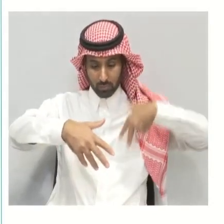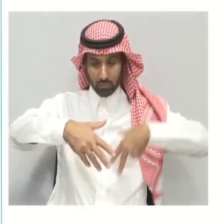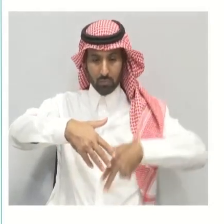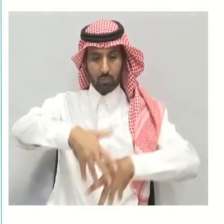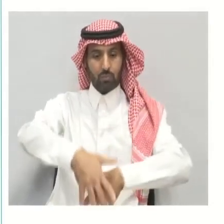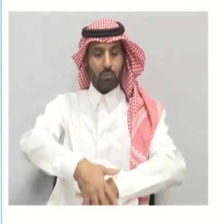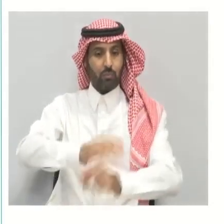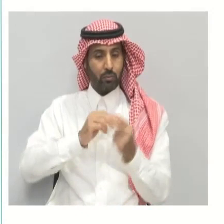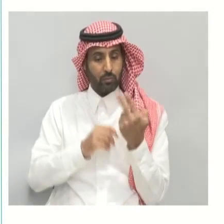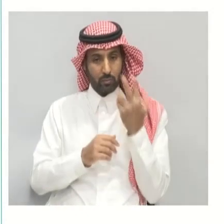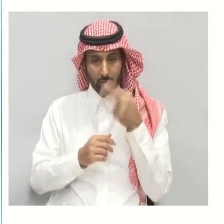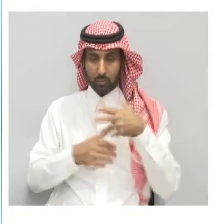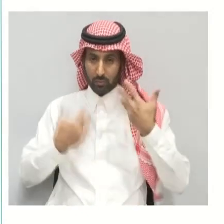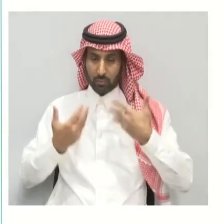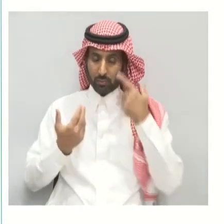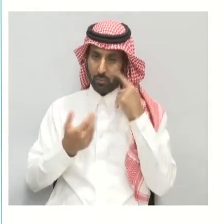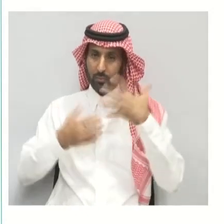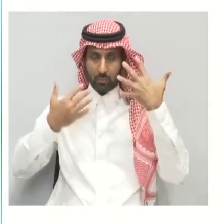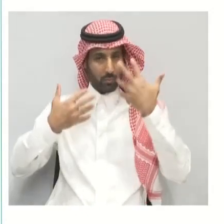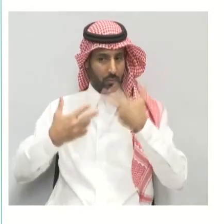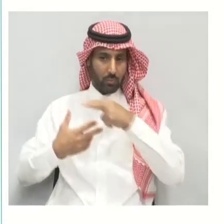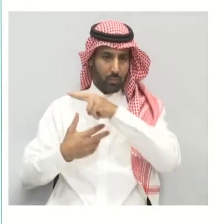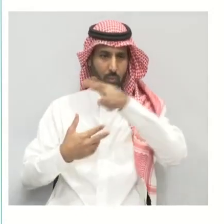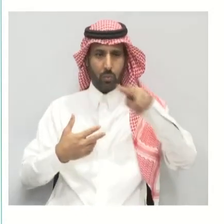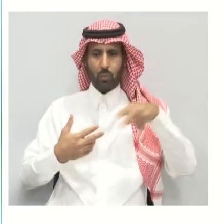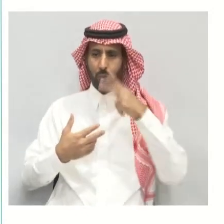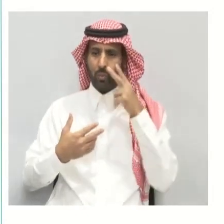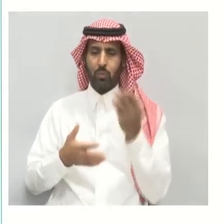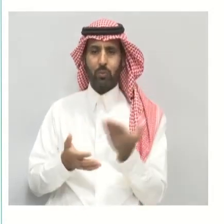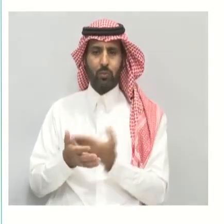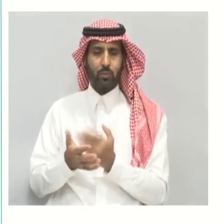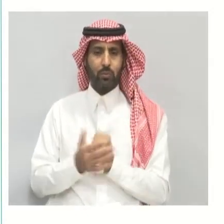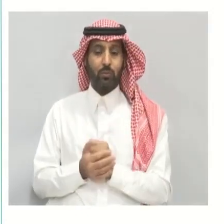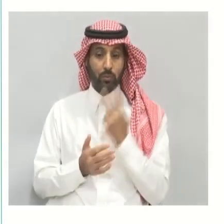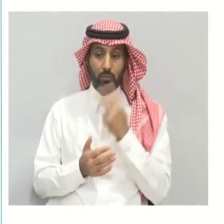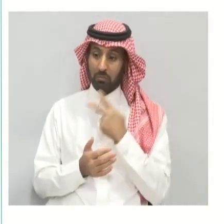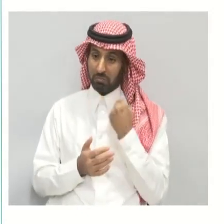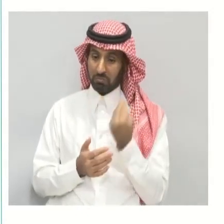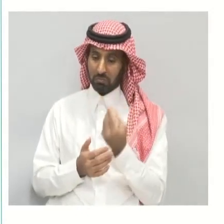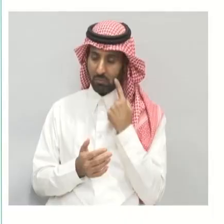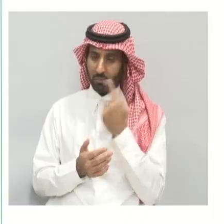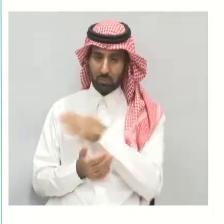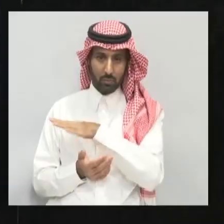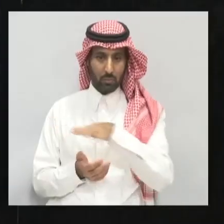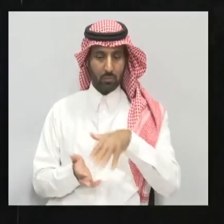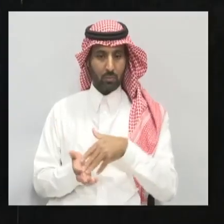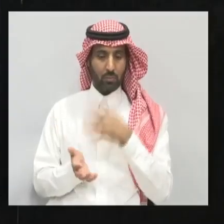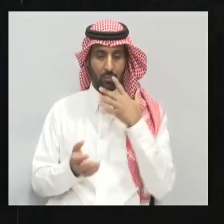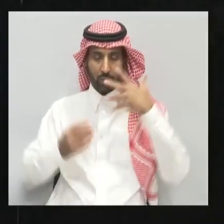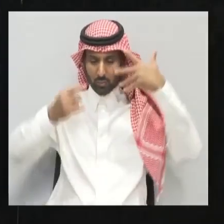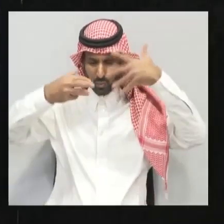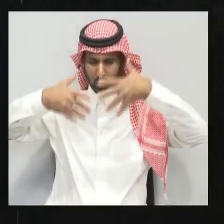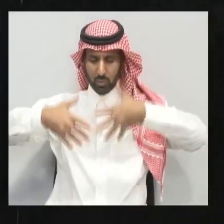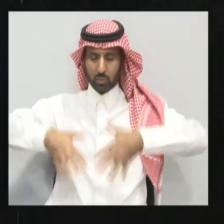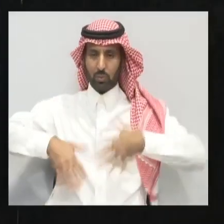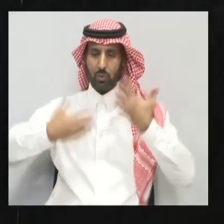these waterfalls to enjoy the scenery. To enjoying the scenery, of course, there will be breeze, and that breeze will